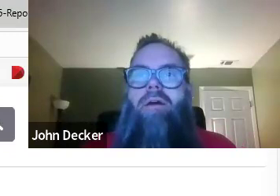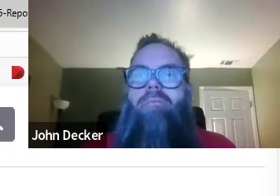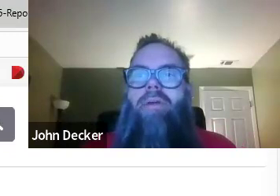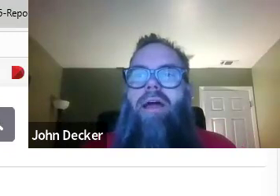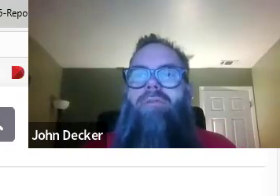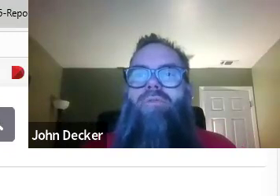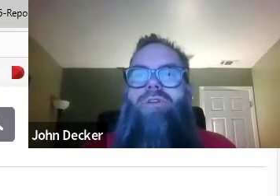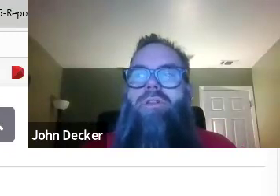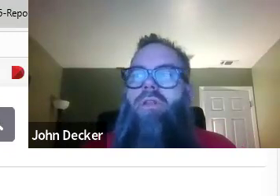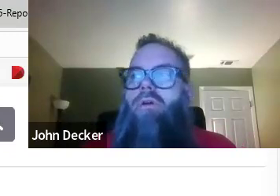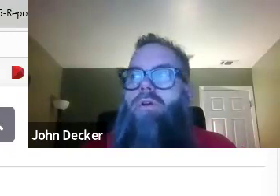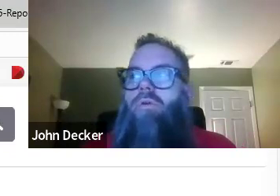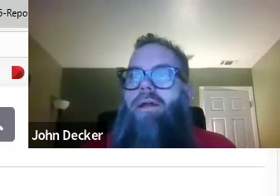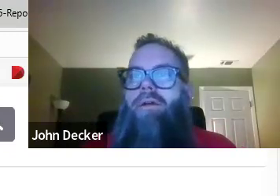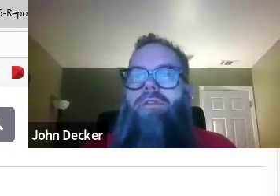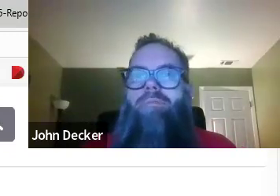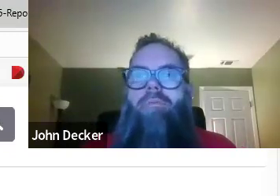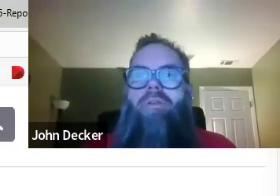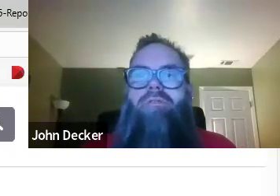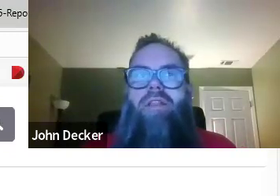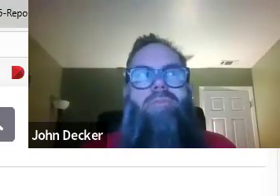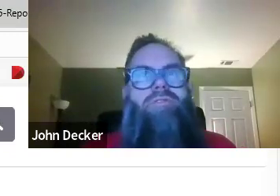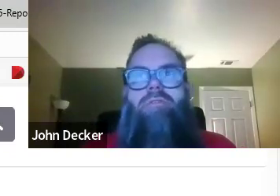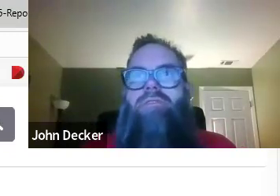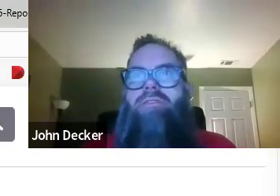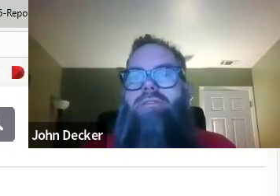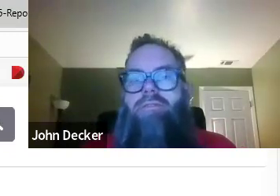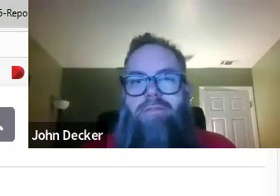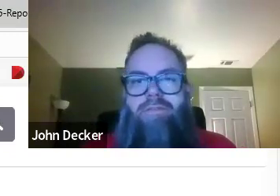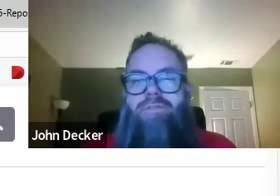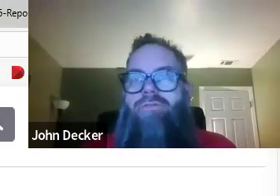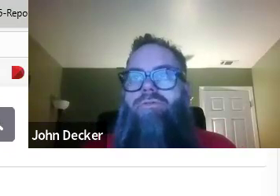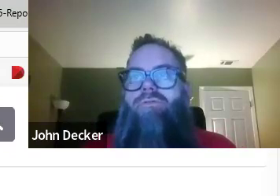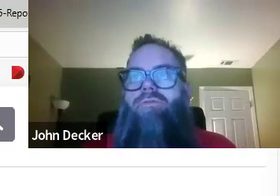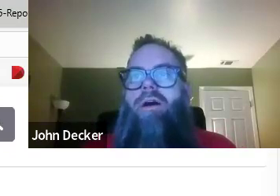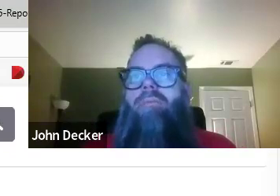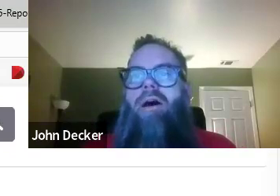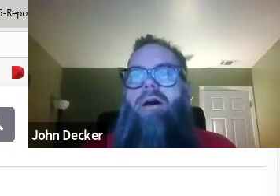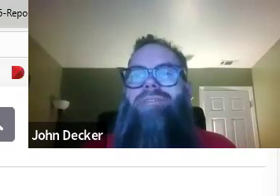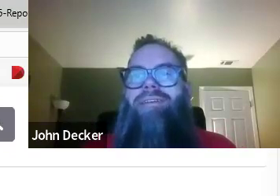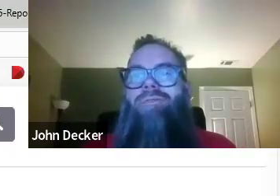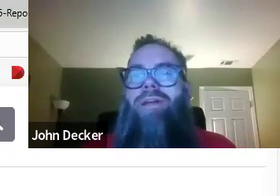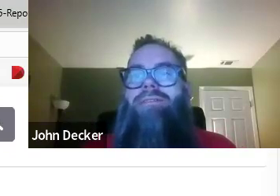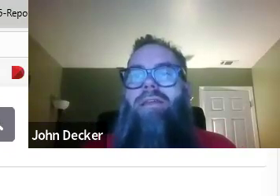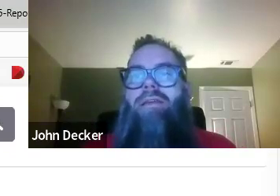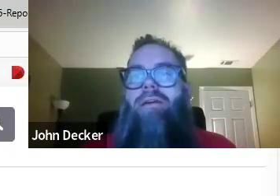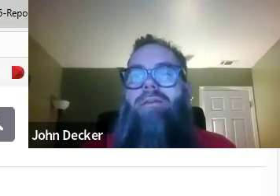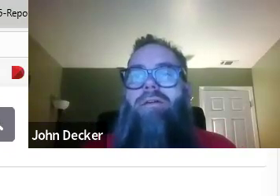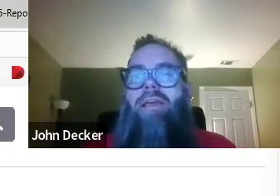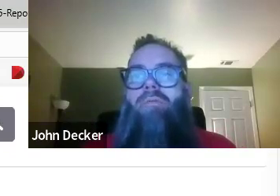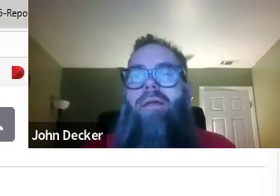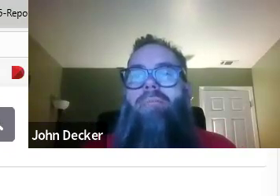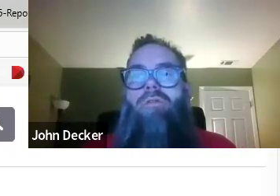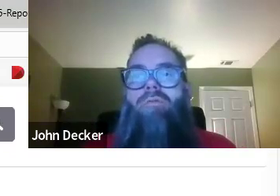Additionally, California law required the Department of Developmental Services to update the rate study